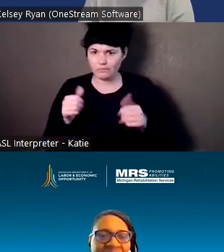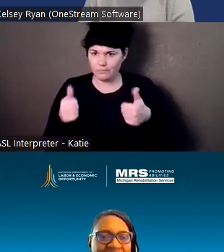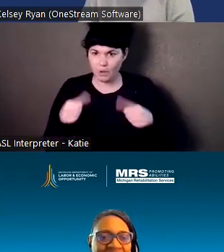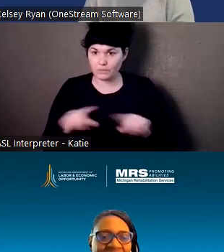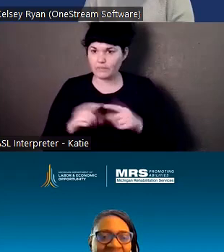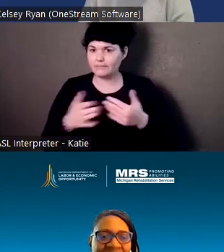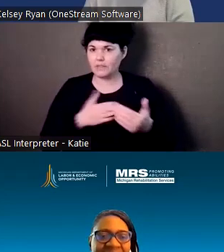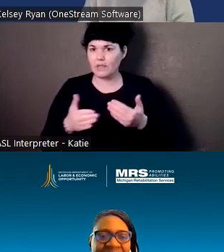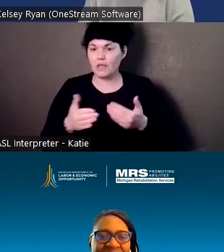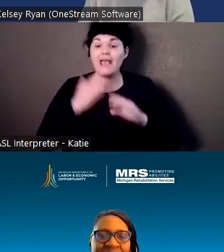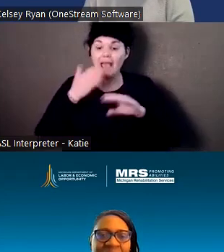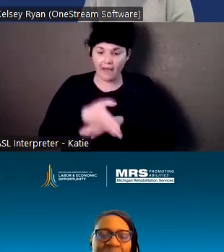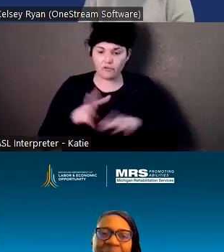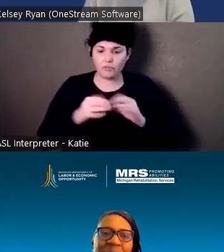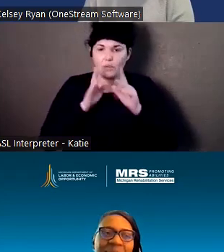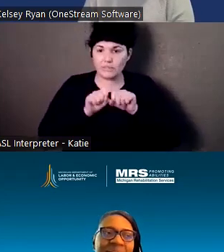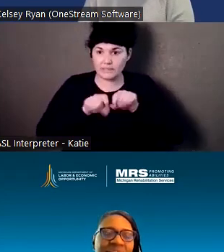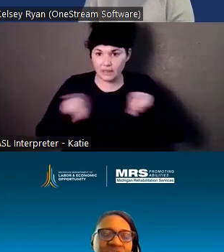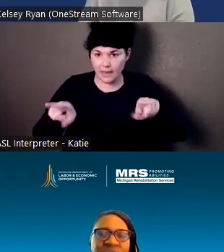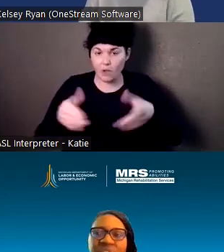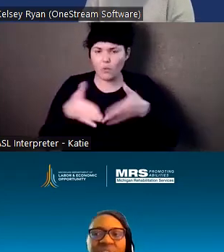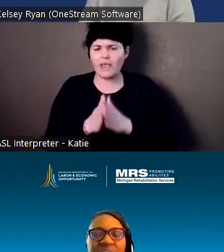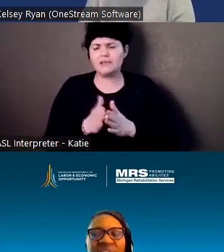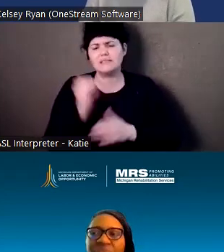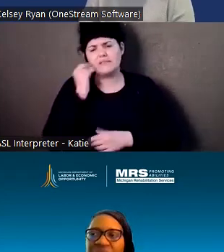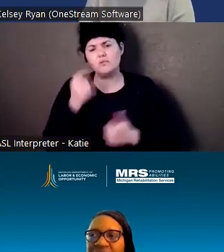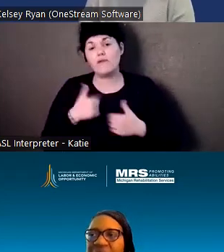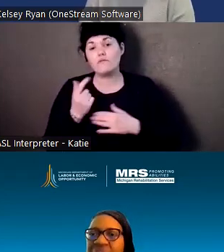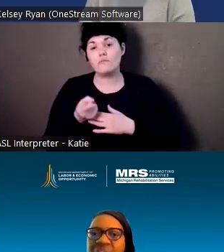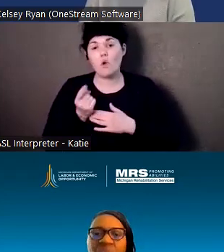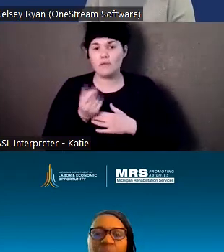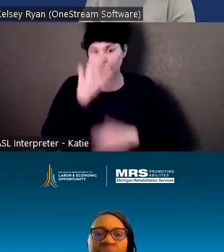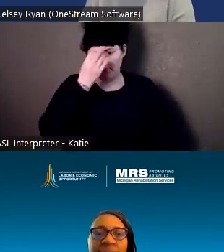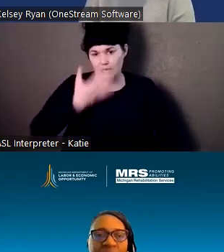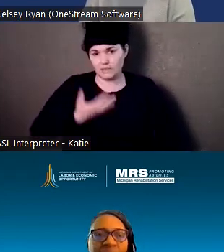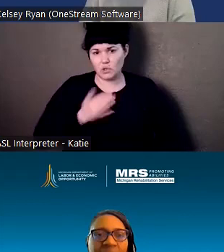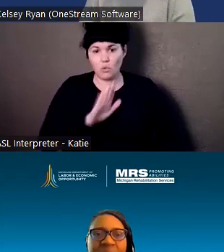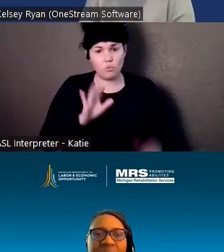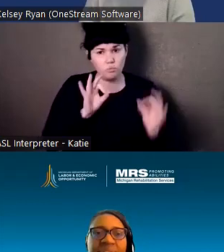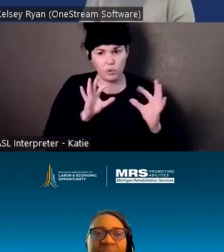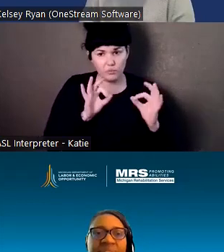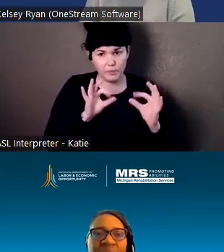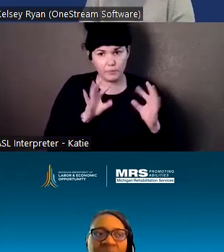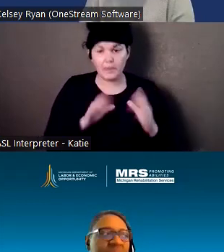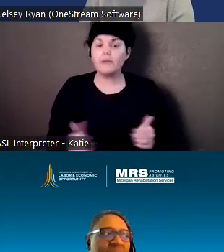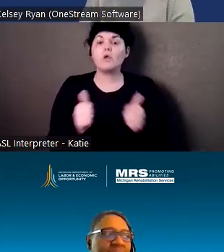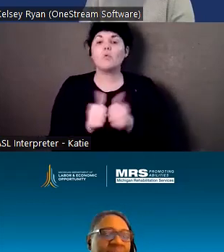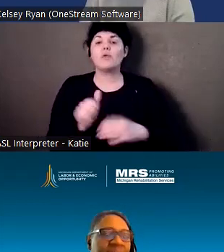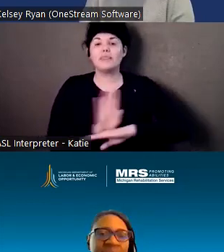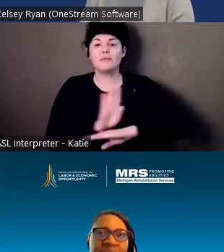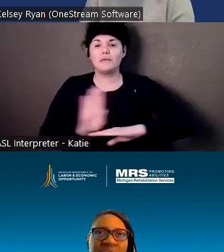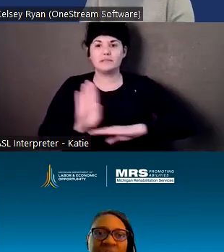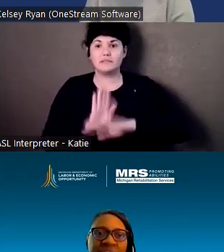sent out afterwards. We ask if you have a moment to please just let us know what you think. With the businesses that are on the